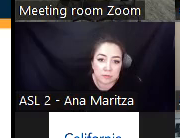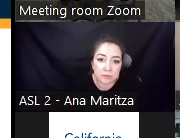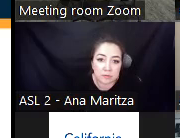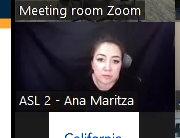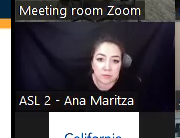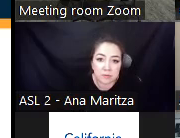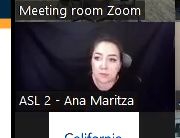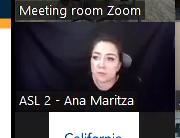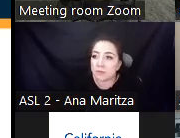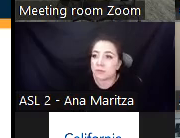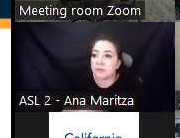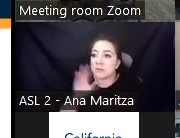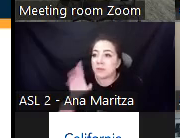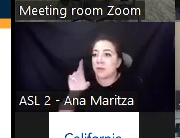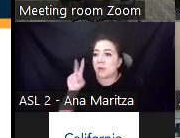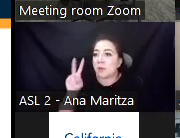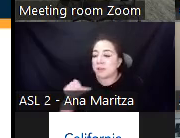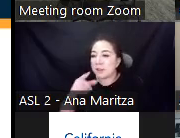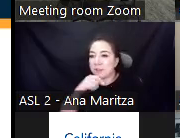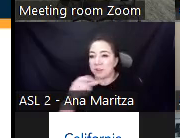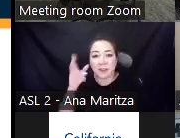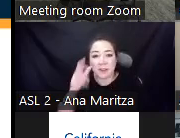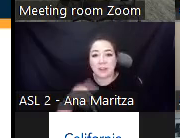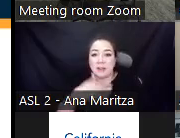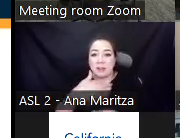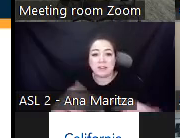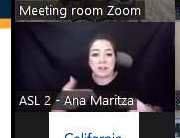Hi, Rosie. In case you didn't hear, can you go to the next slide?